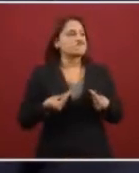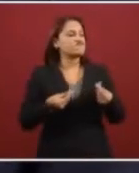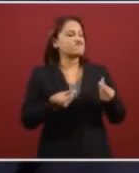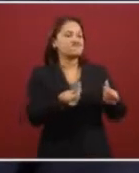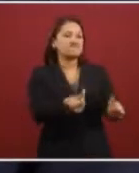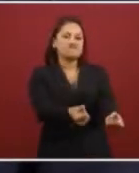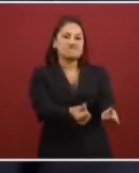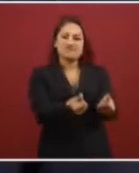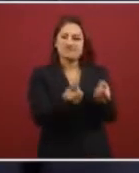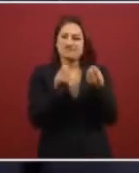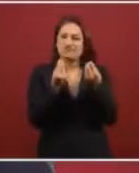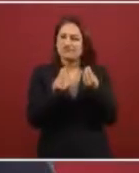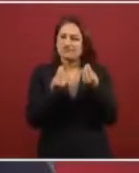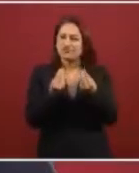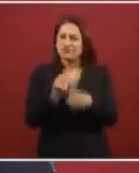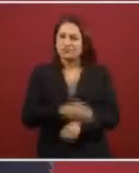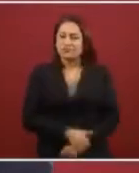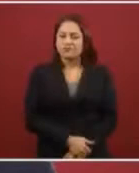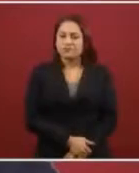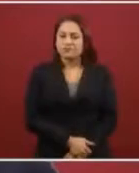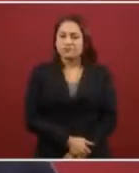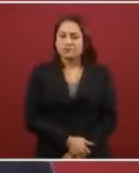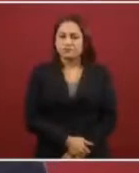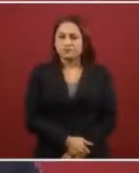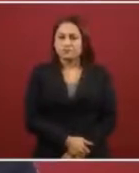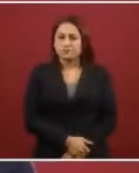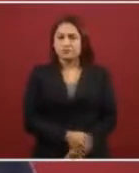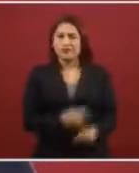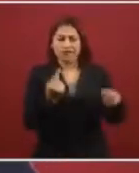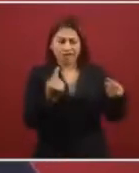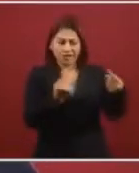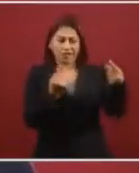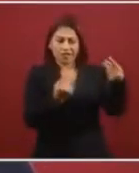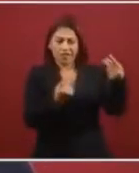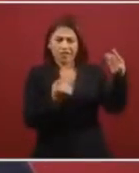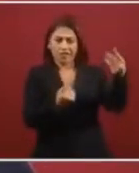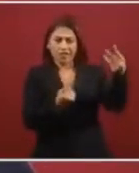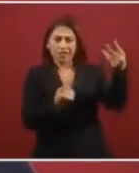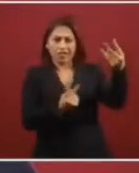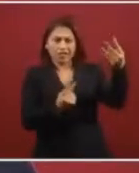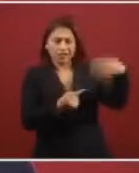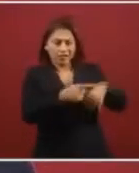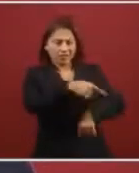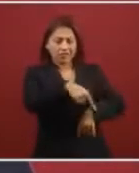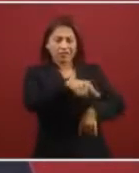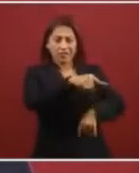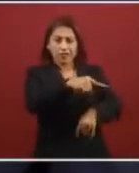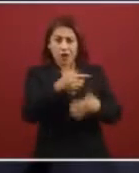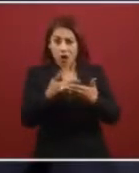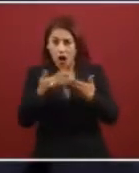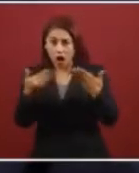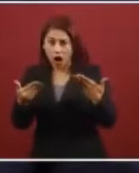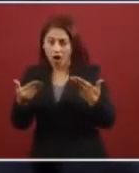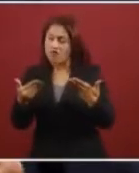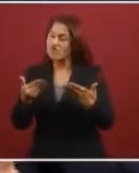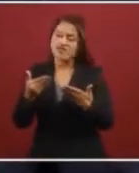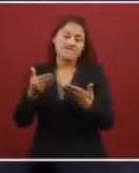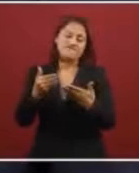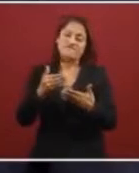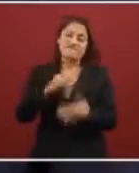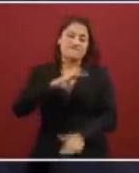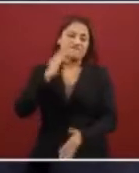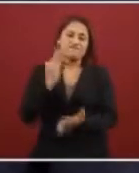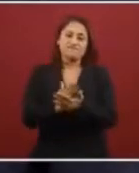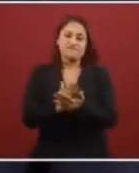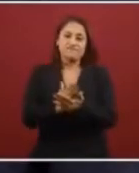Expenses. Extra. And todo eso. All of that. Se acaba. Has ended. Se termina.